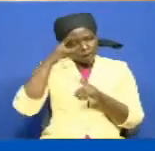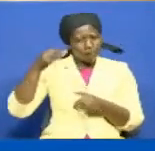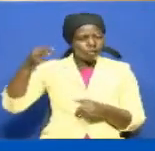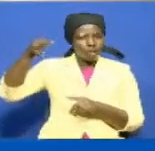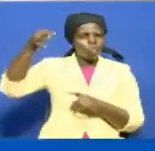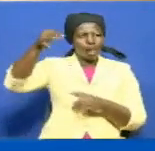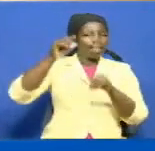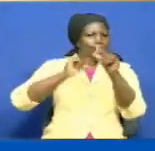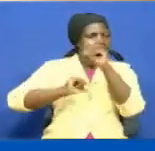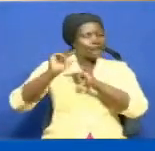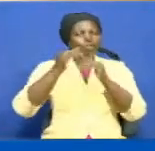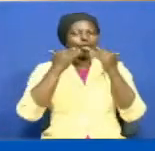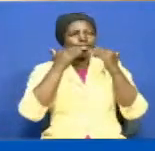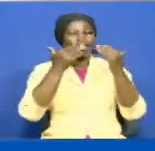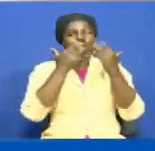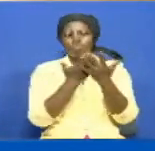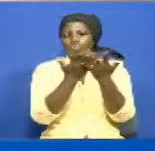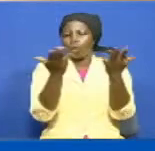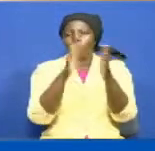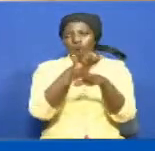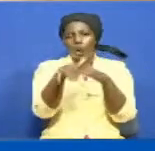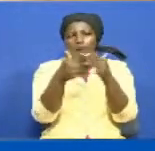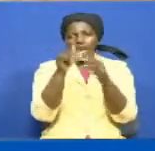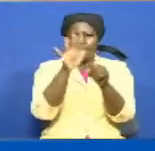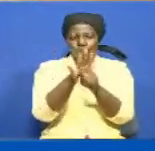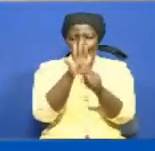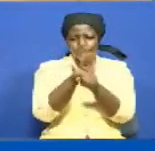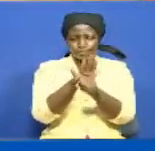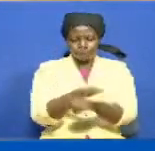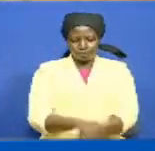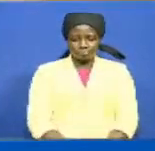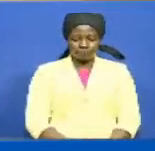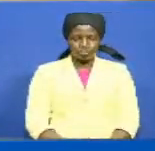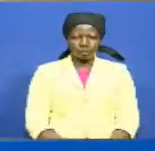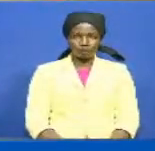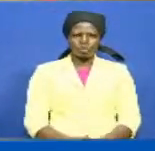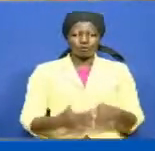generations. I thank you all very much.